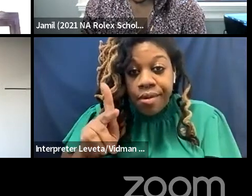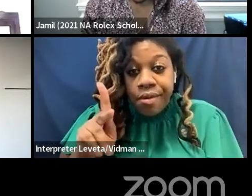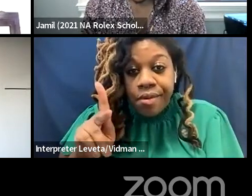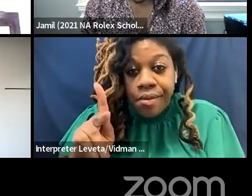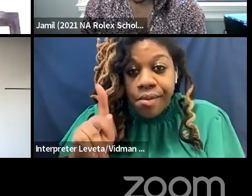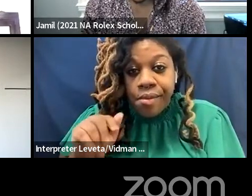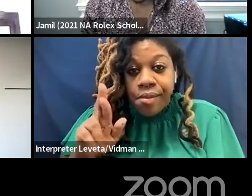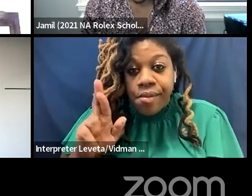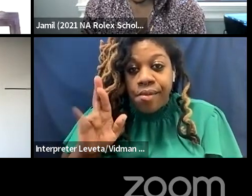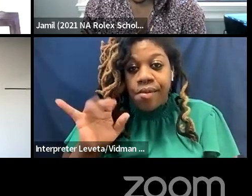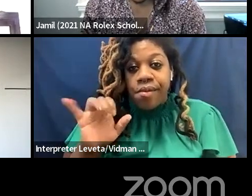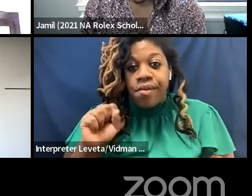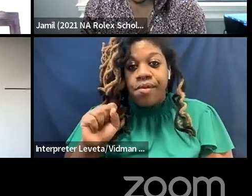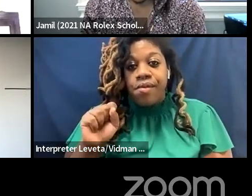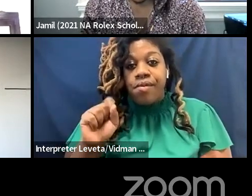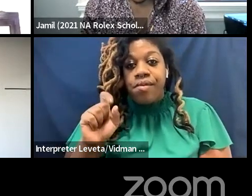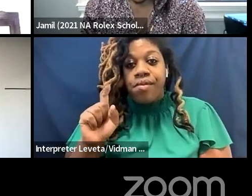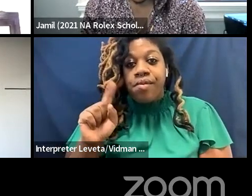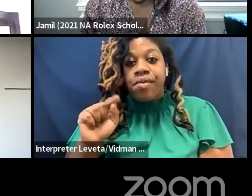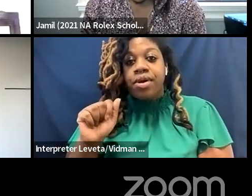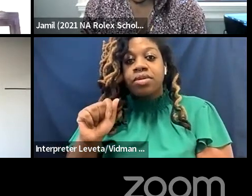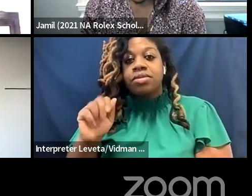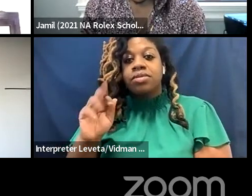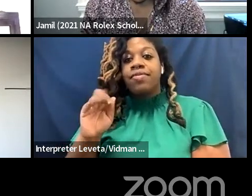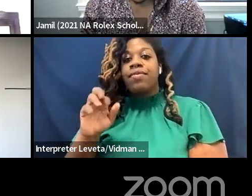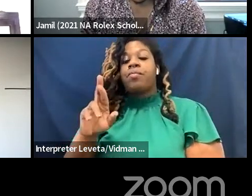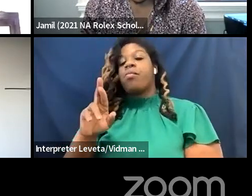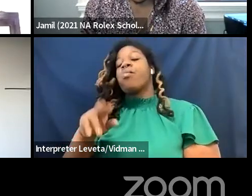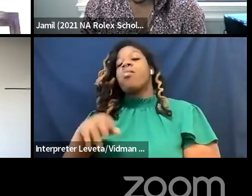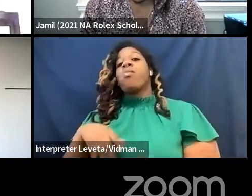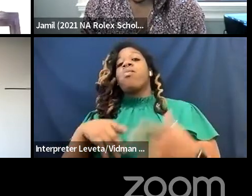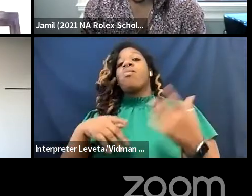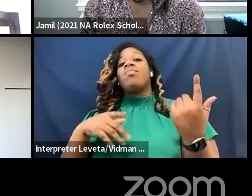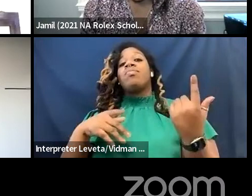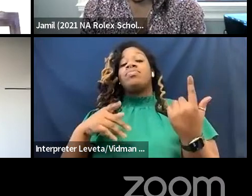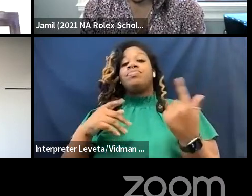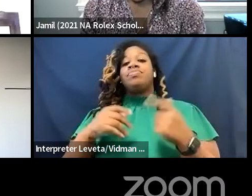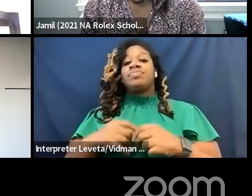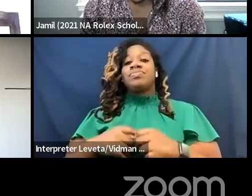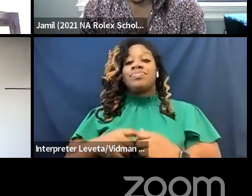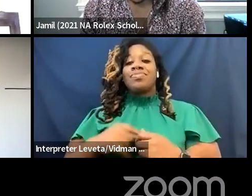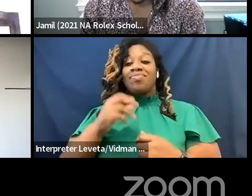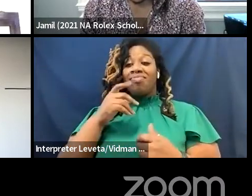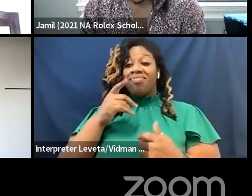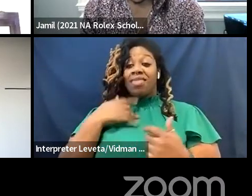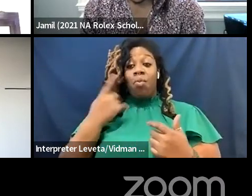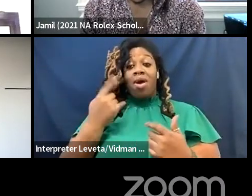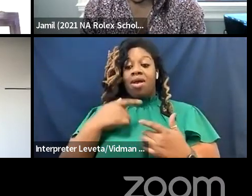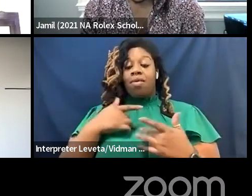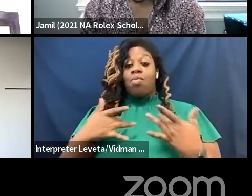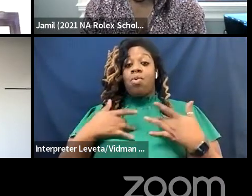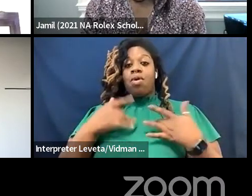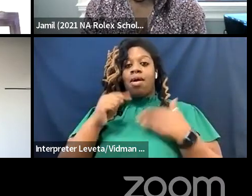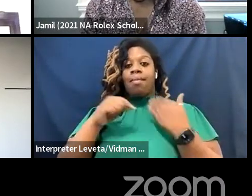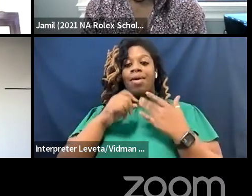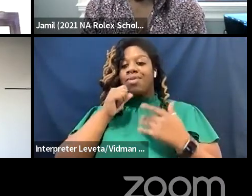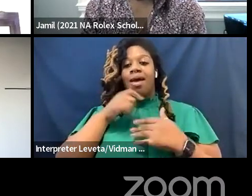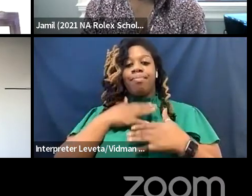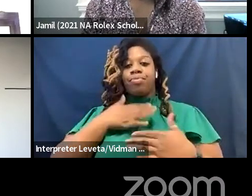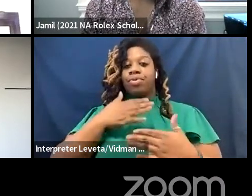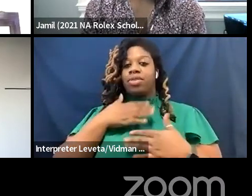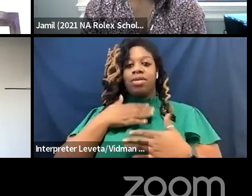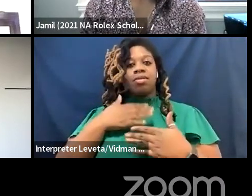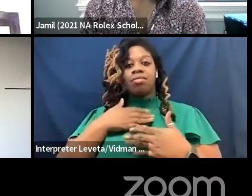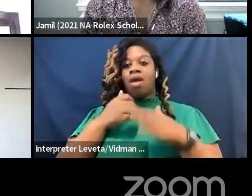like I've gone, you know, my whole life not breathing underwater. And I first put the regulator in my mouth and like started going down. That always freaked me out when I was